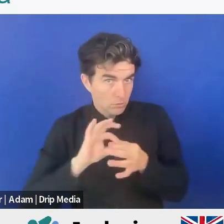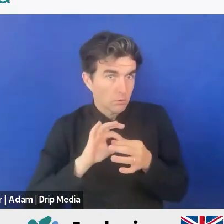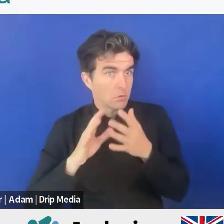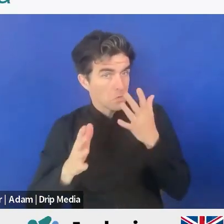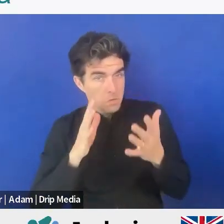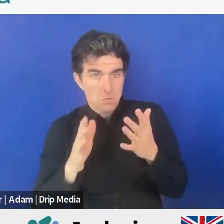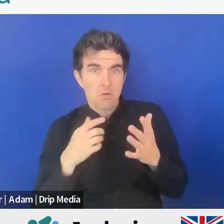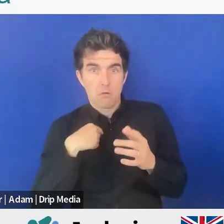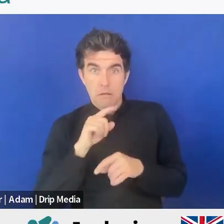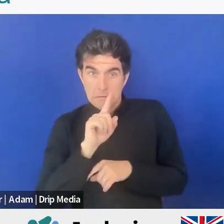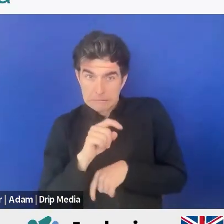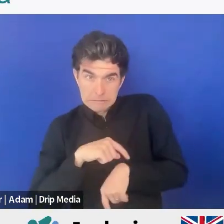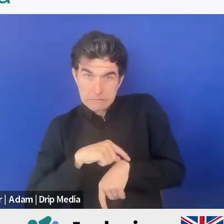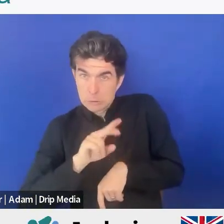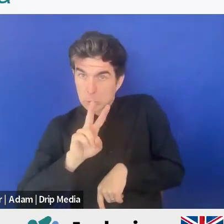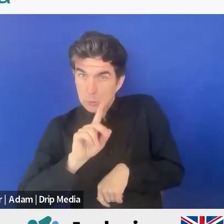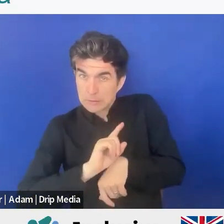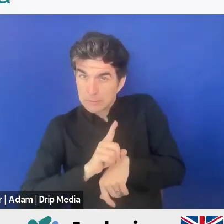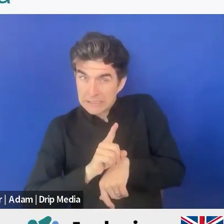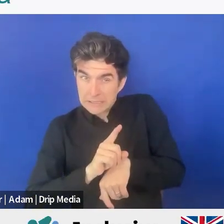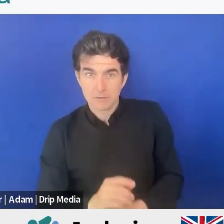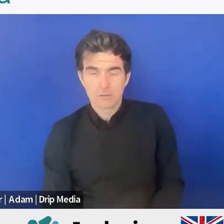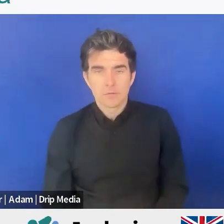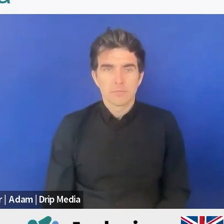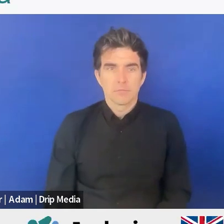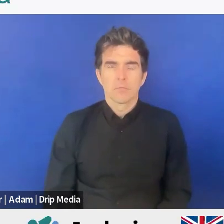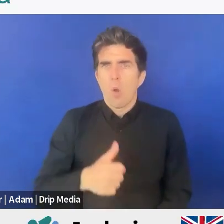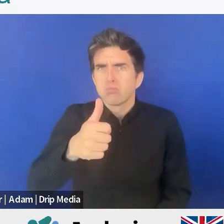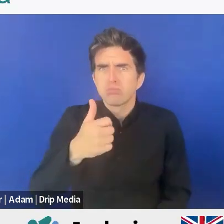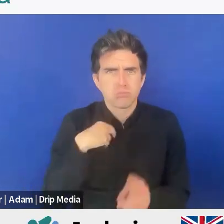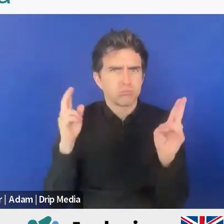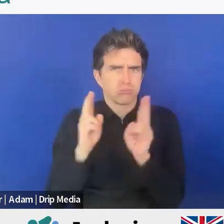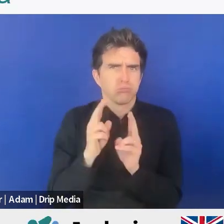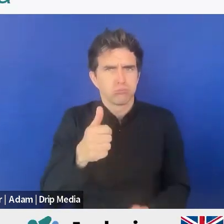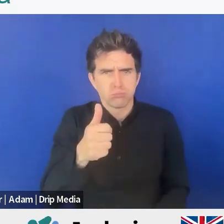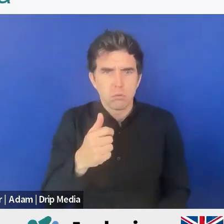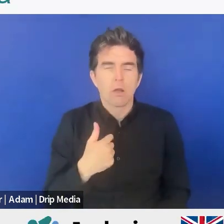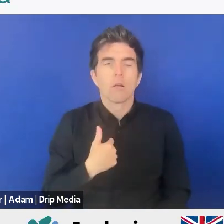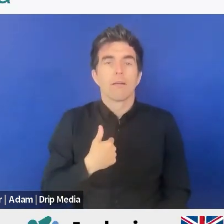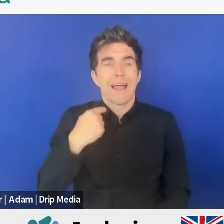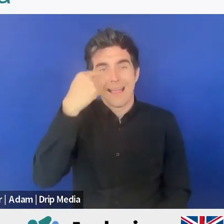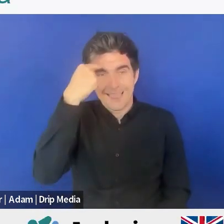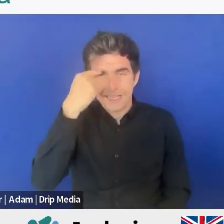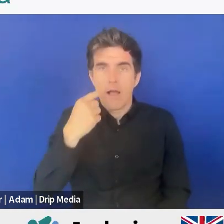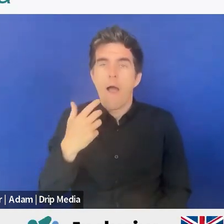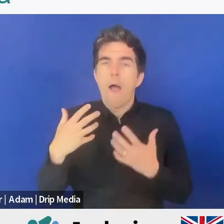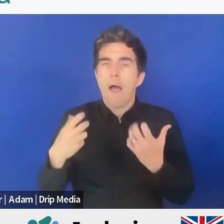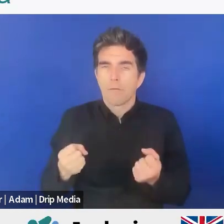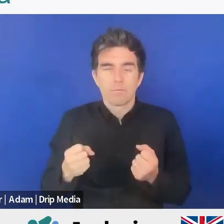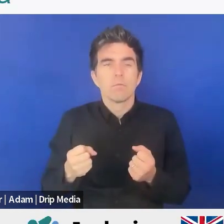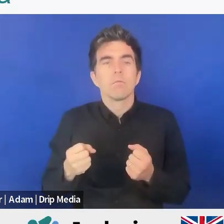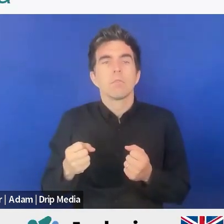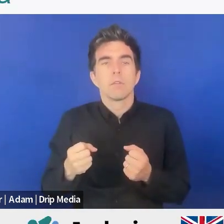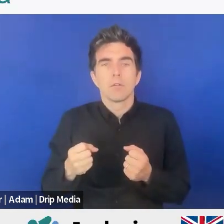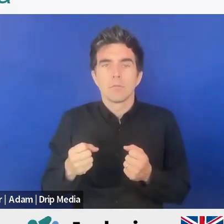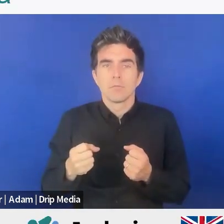you. I mean, I think some of the practical issues are that, you know, certainly as I found when I was in Nigeria, there's such a wealth